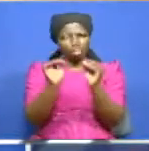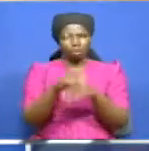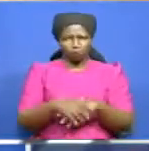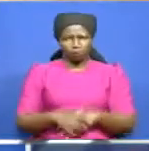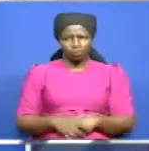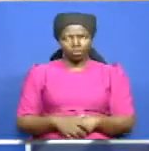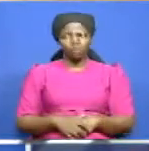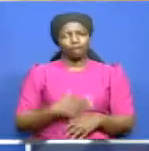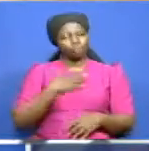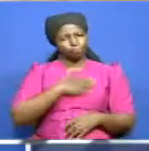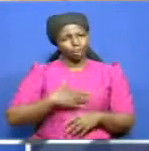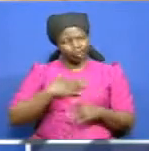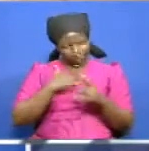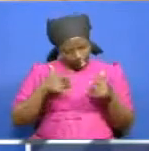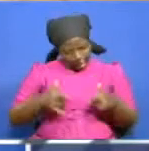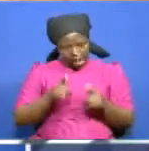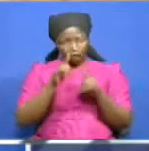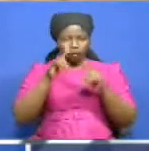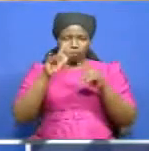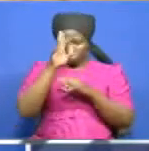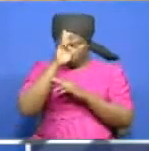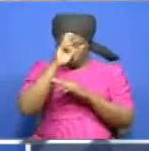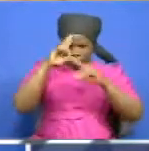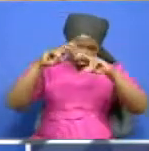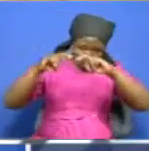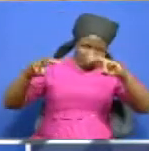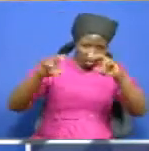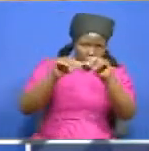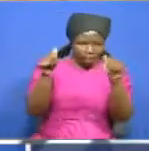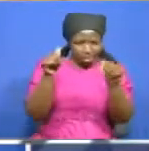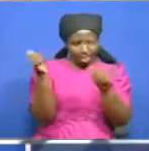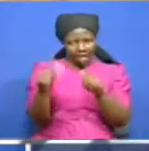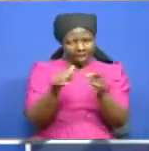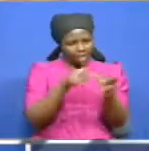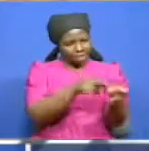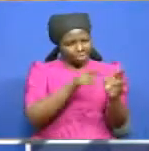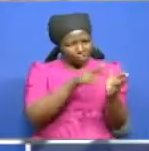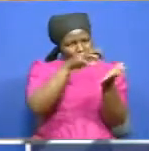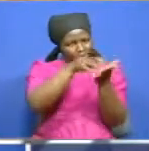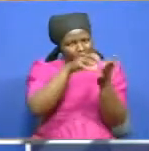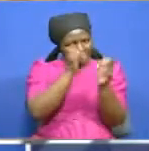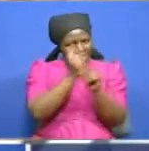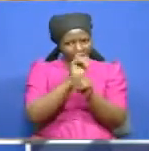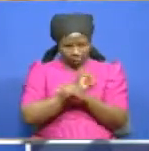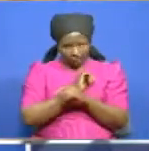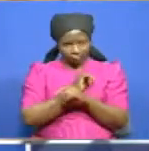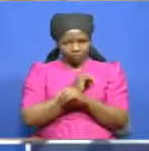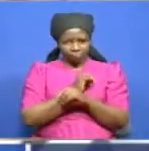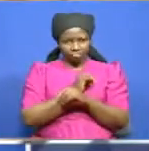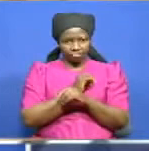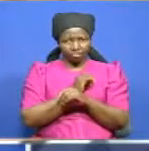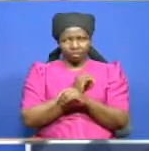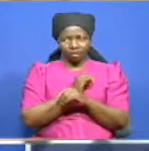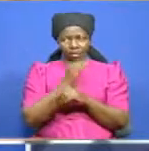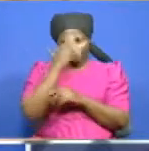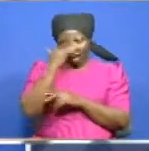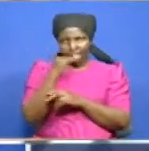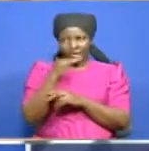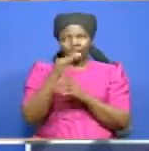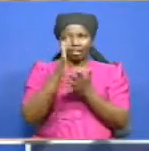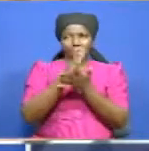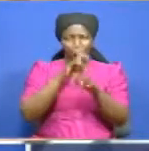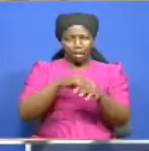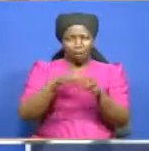policemen investigate correctly in any defilement cases they're taken. Because if they hide evidence, they record the wrong